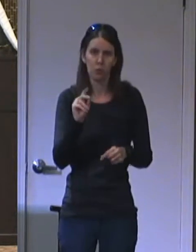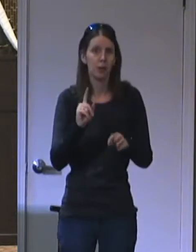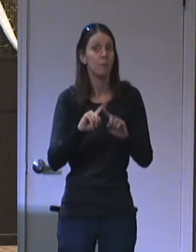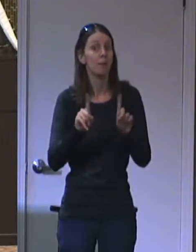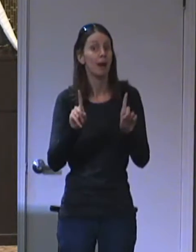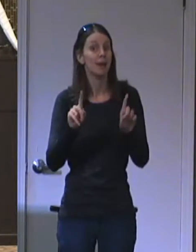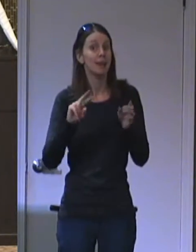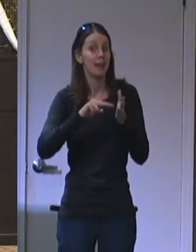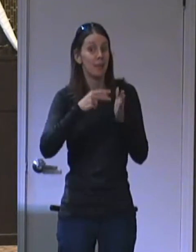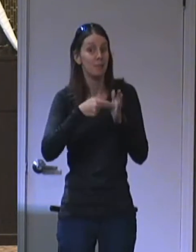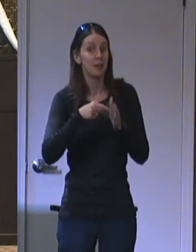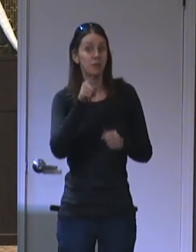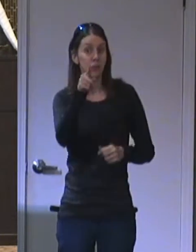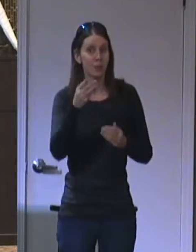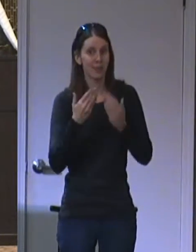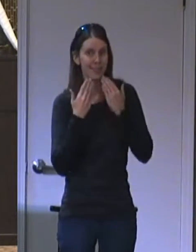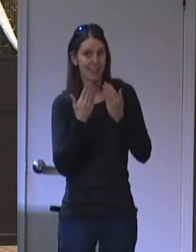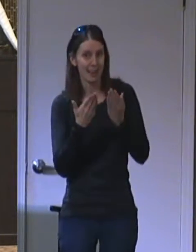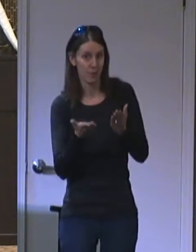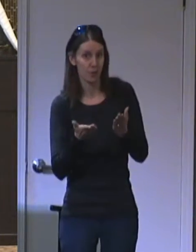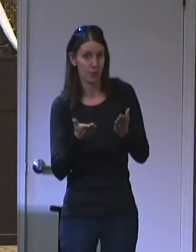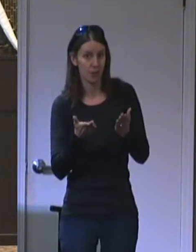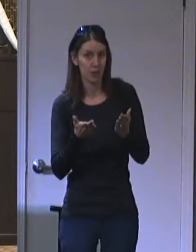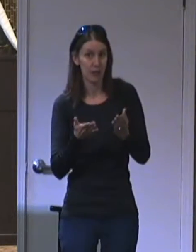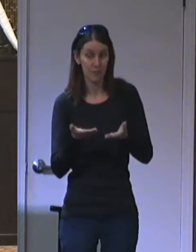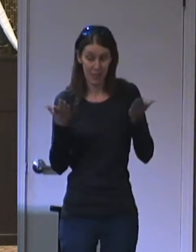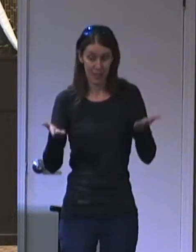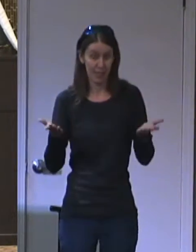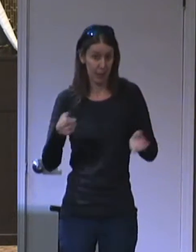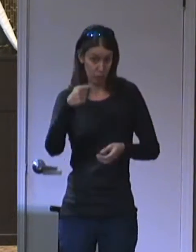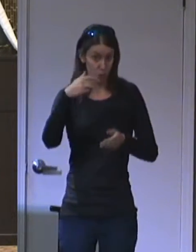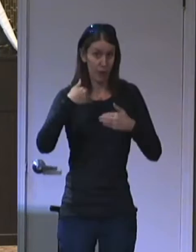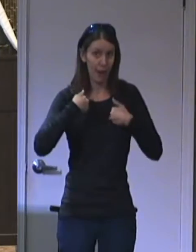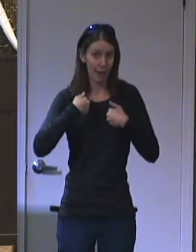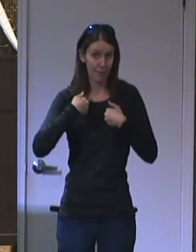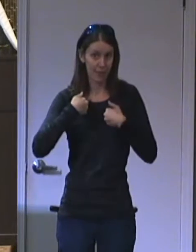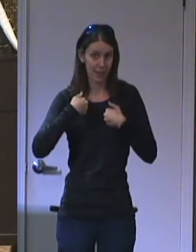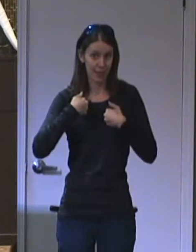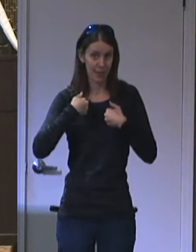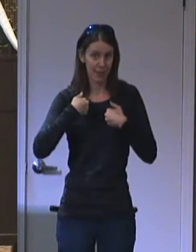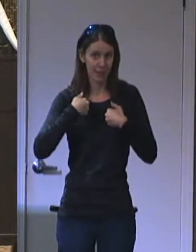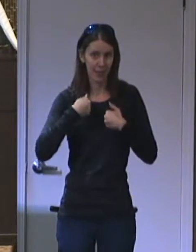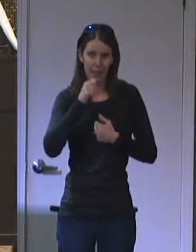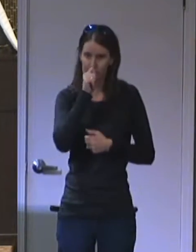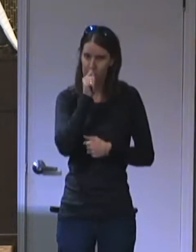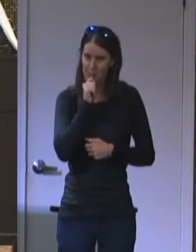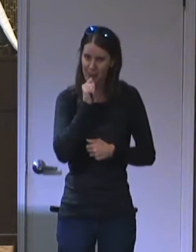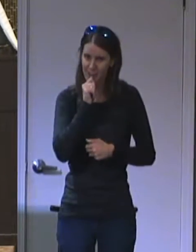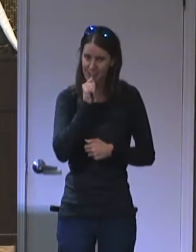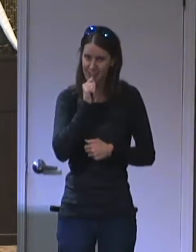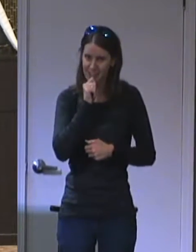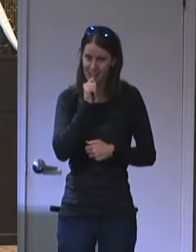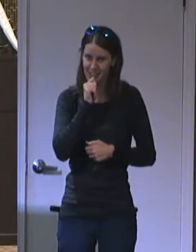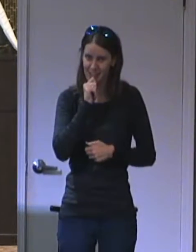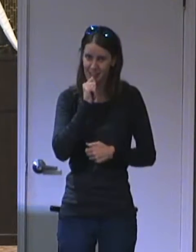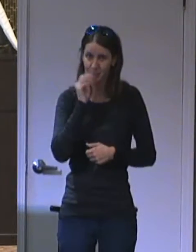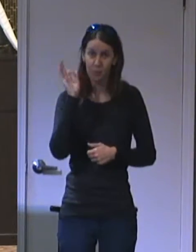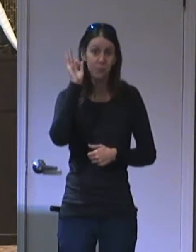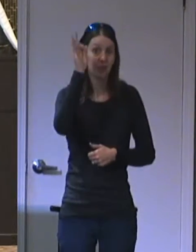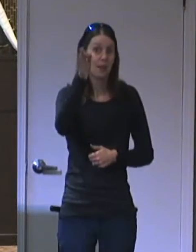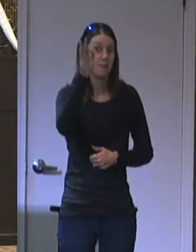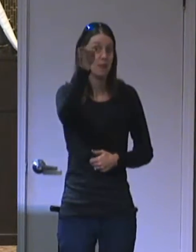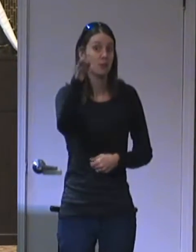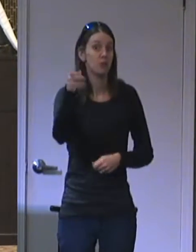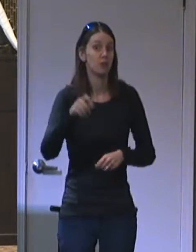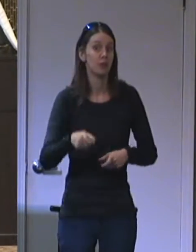you're thankful for what you have and patient to